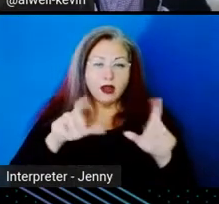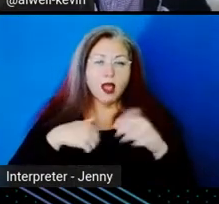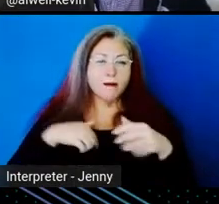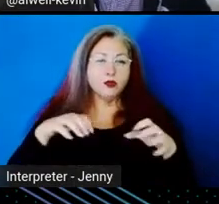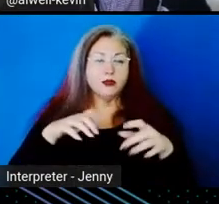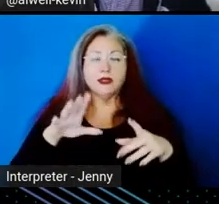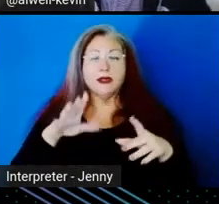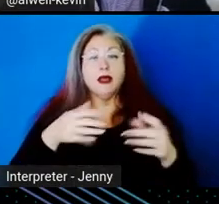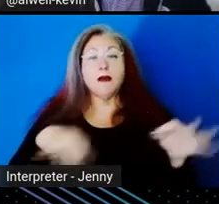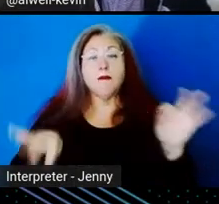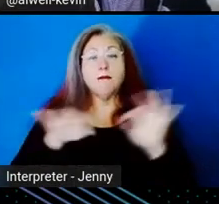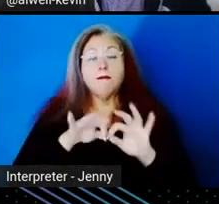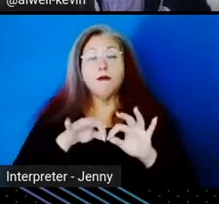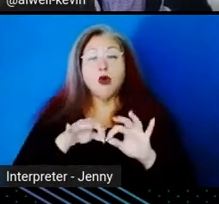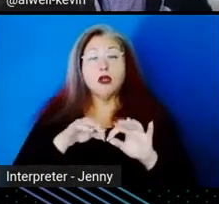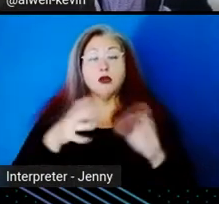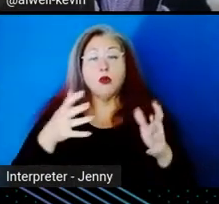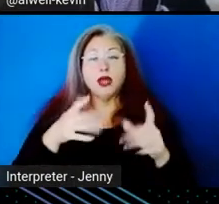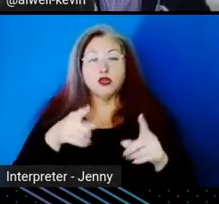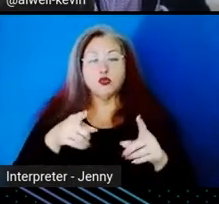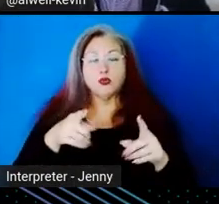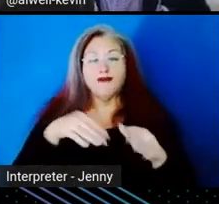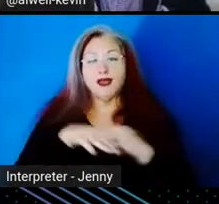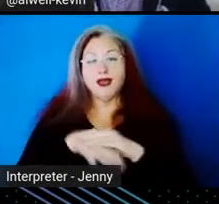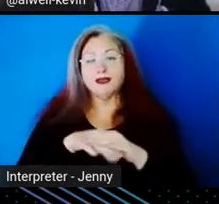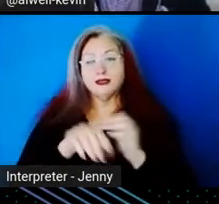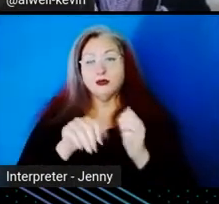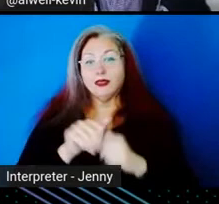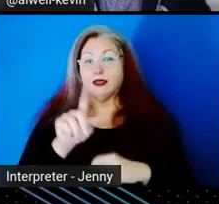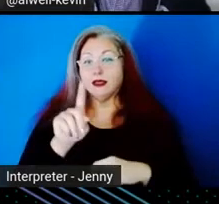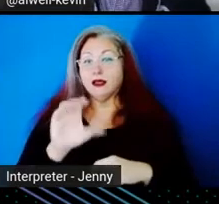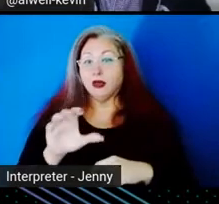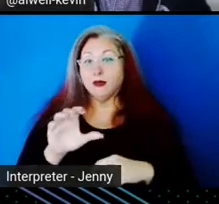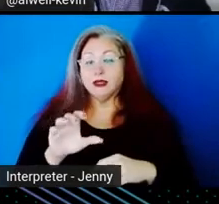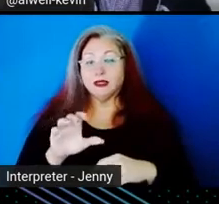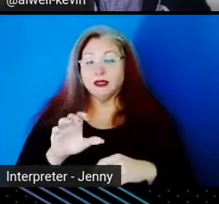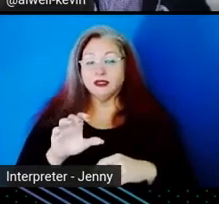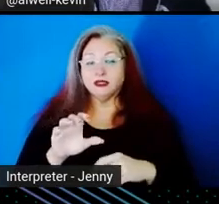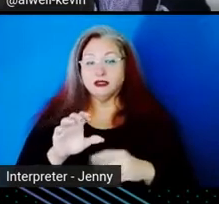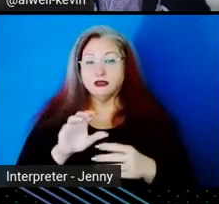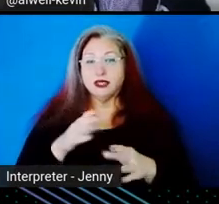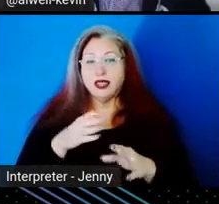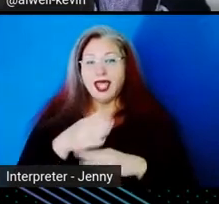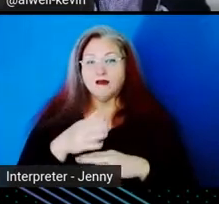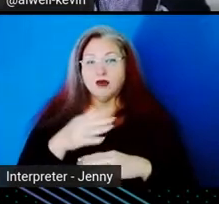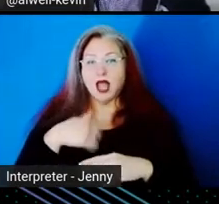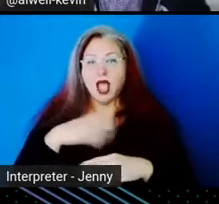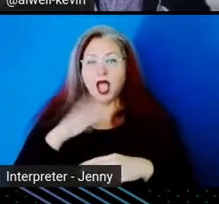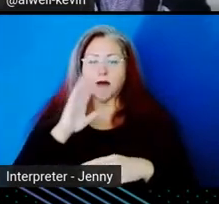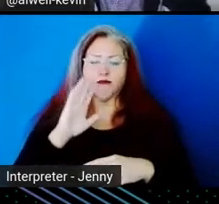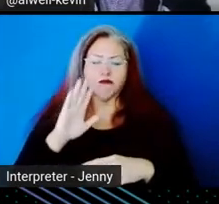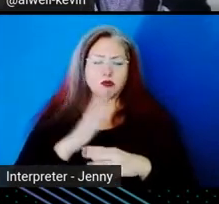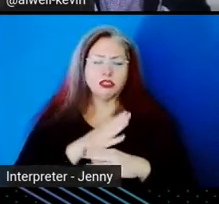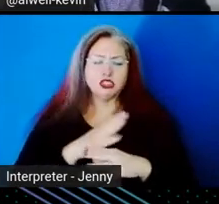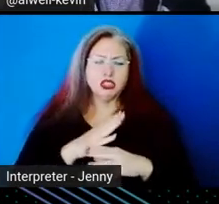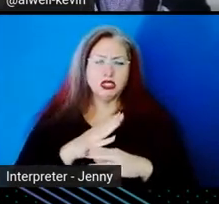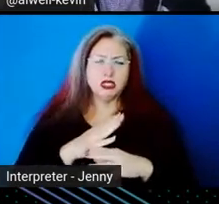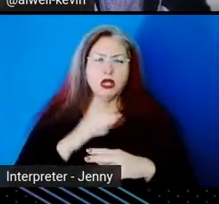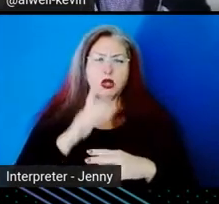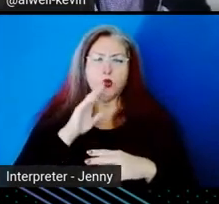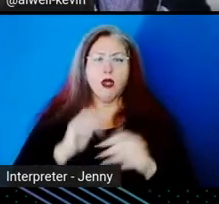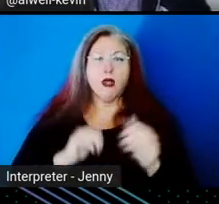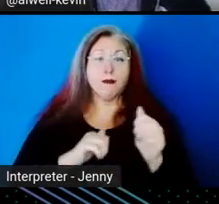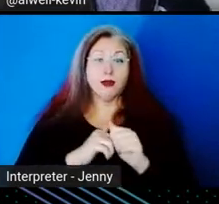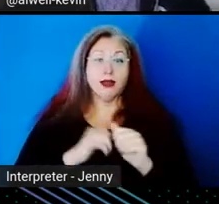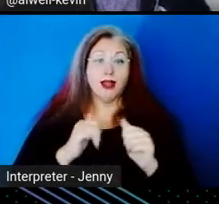most is that you have access to this documentation afterwards, which I'll be sure to share. And so I'm just going to update that policy. So